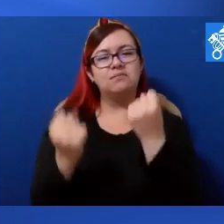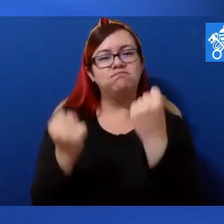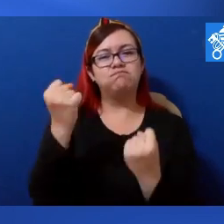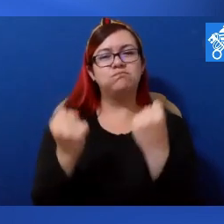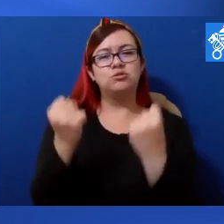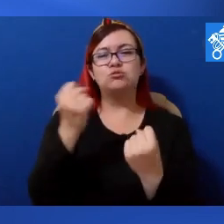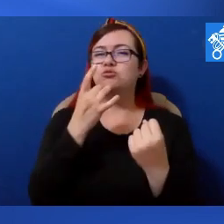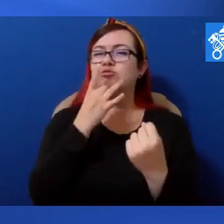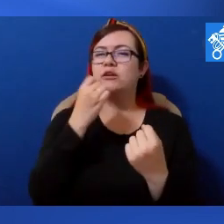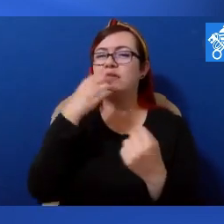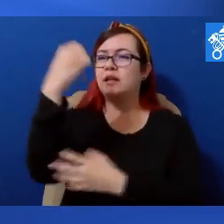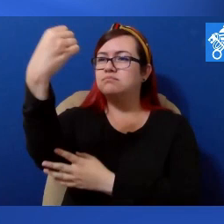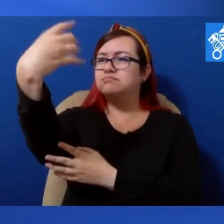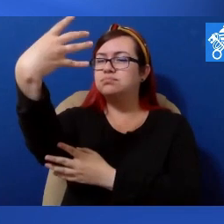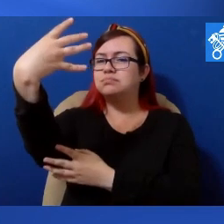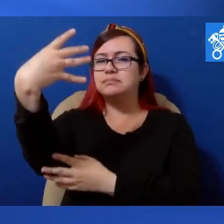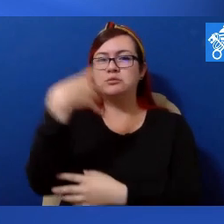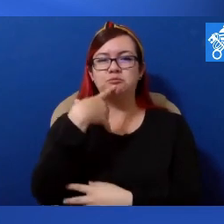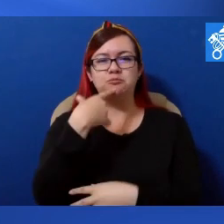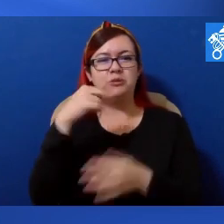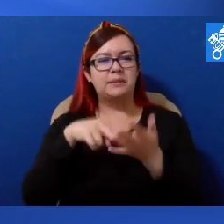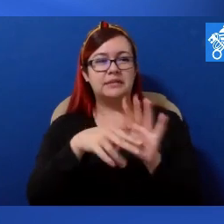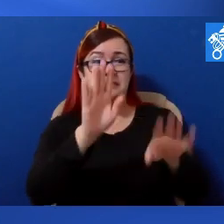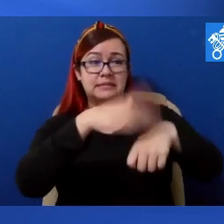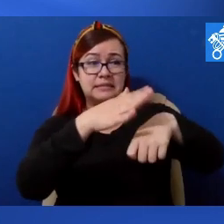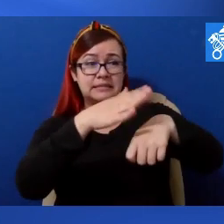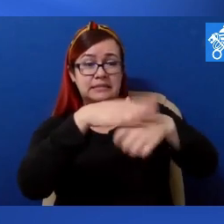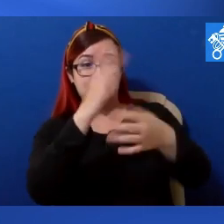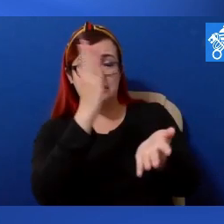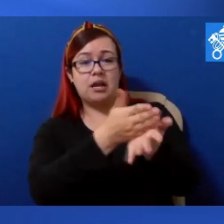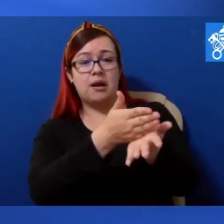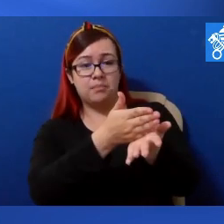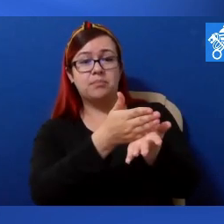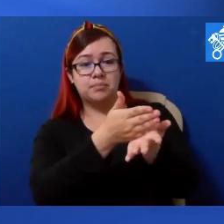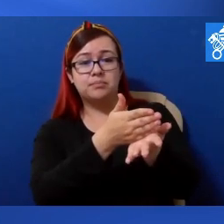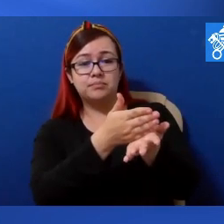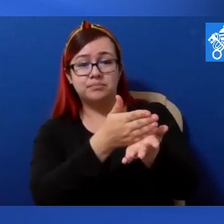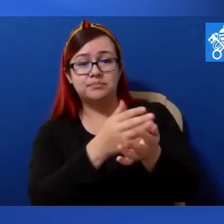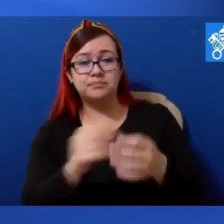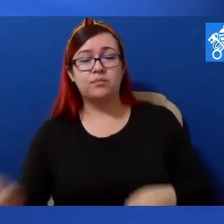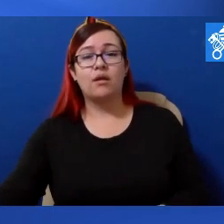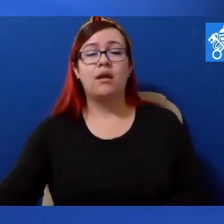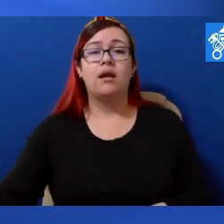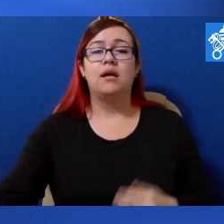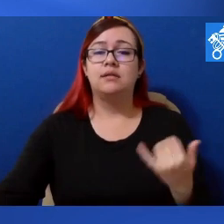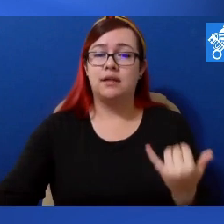like traffic light tells you to stop. There is something ahead.